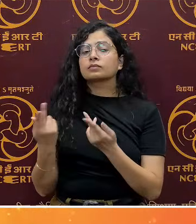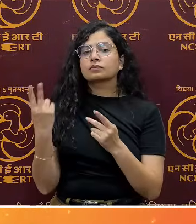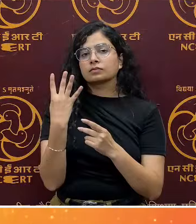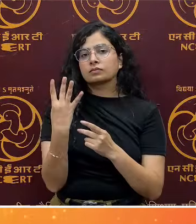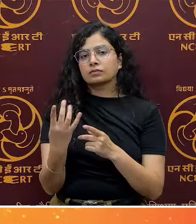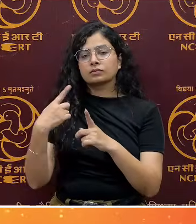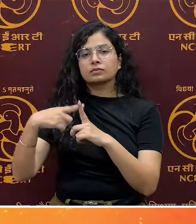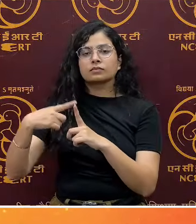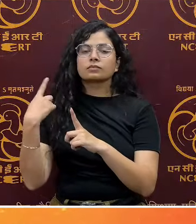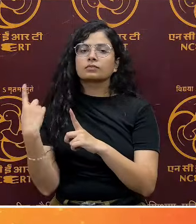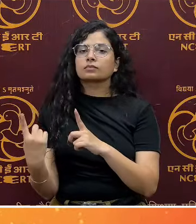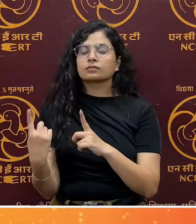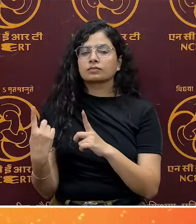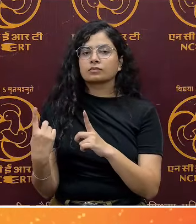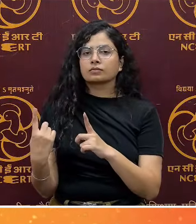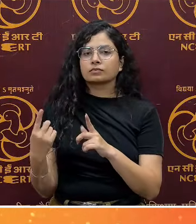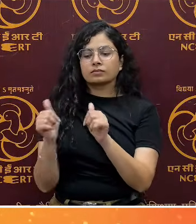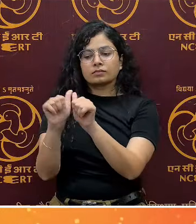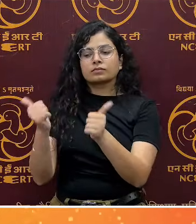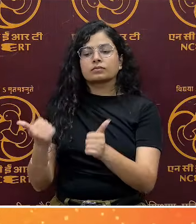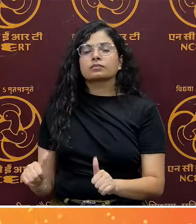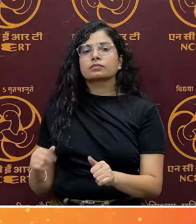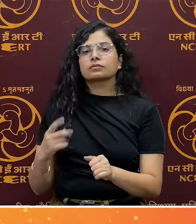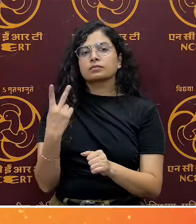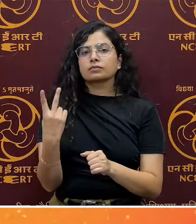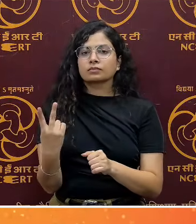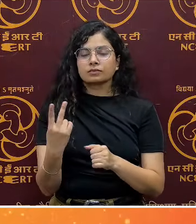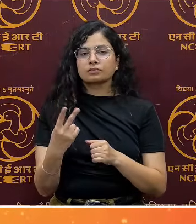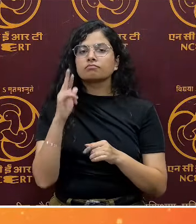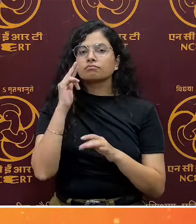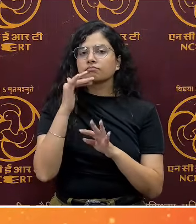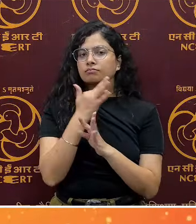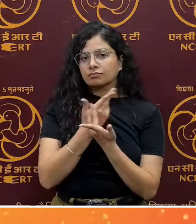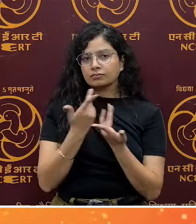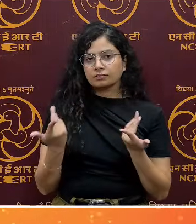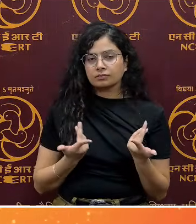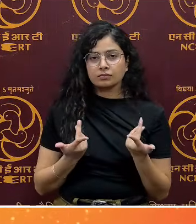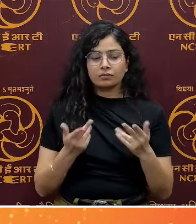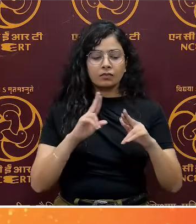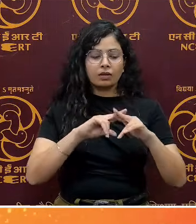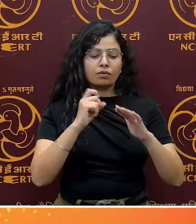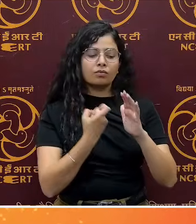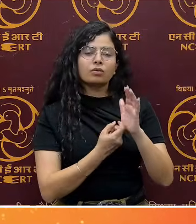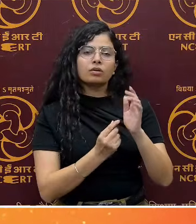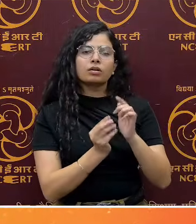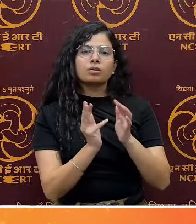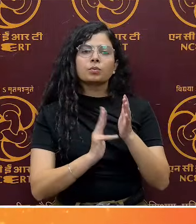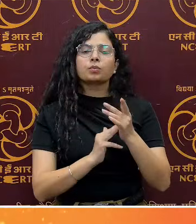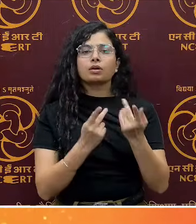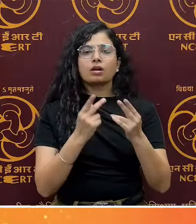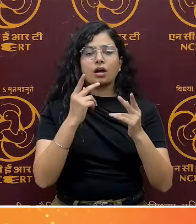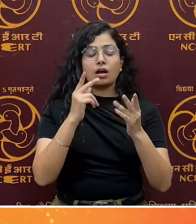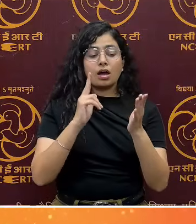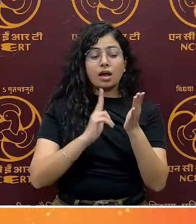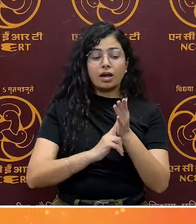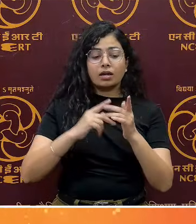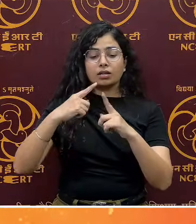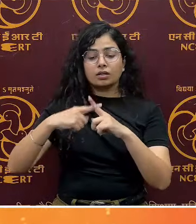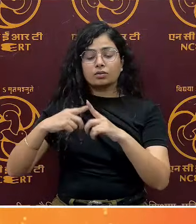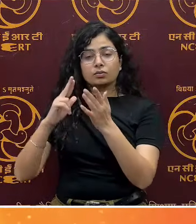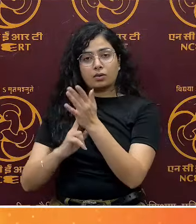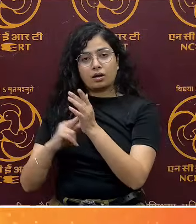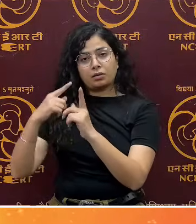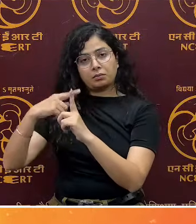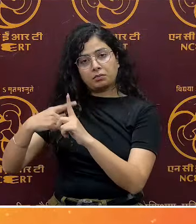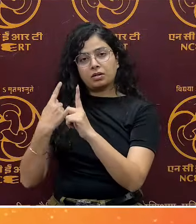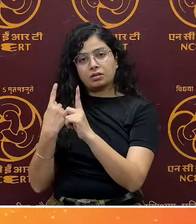plus 1 divided by 2, because our formula is n into n plus 1 divided by 2. Here n is 4, so we